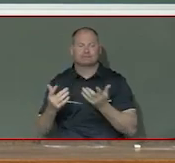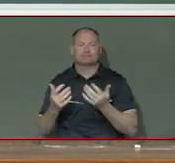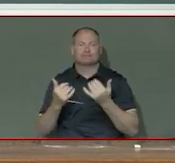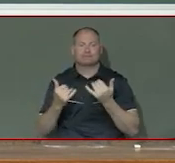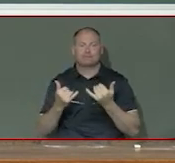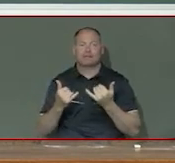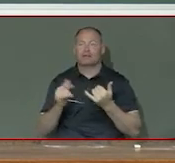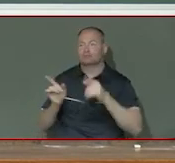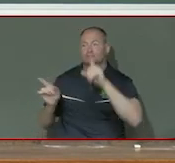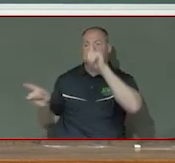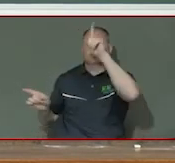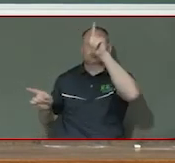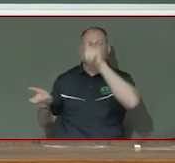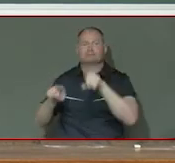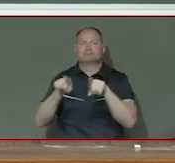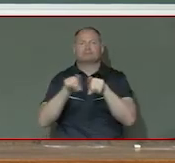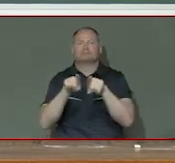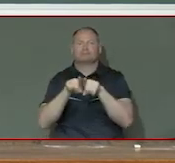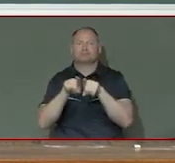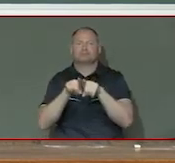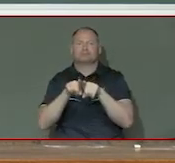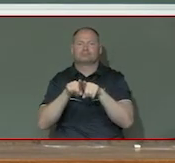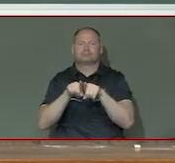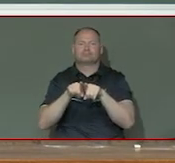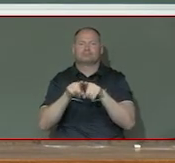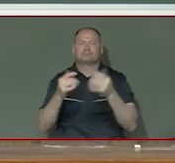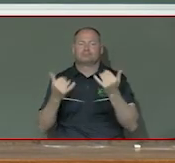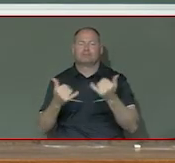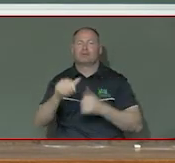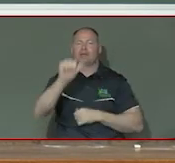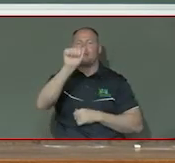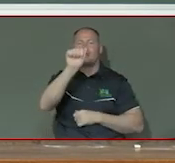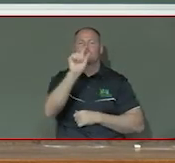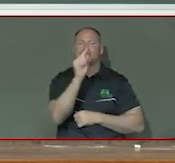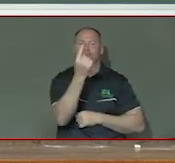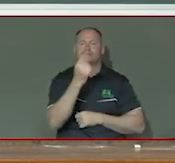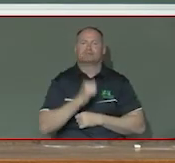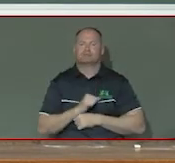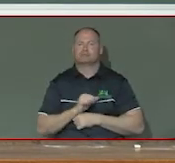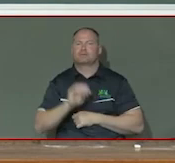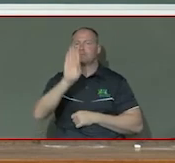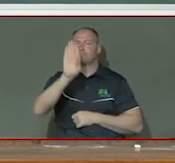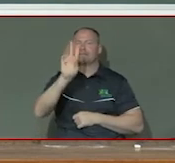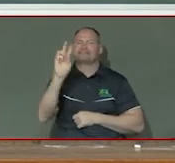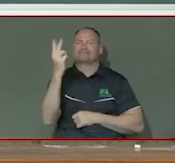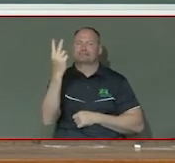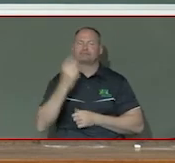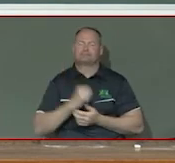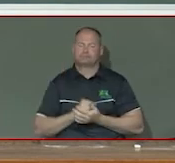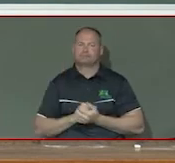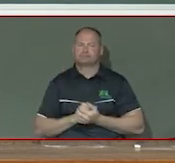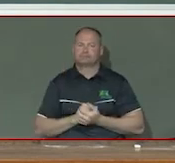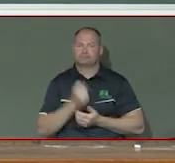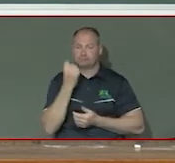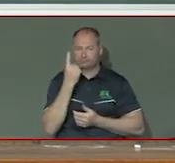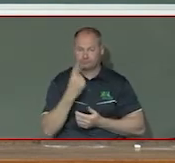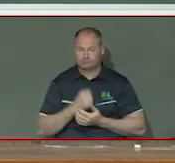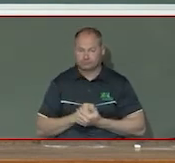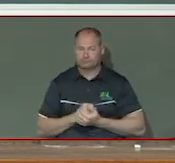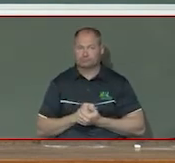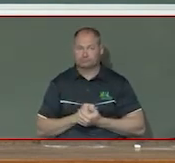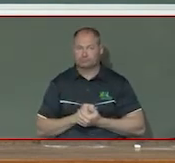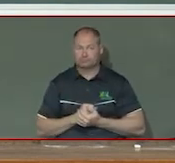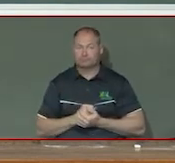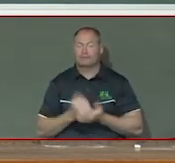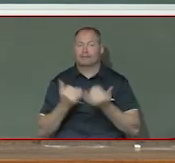to the cos of an angle minus an angle, where A is in the first angle and B is in the second angle, correct? Now I can